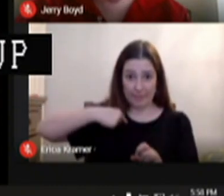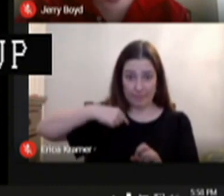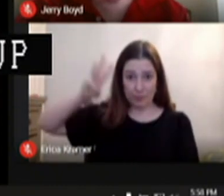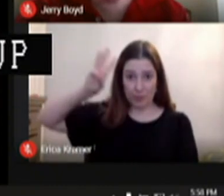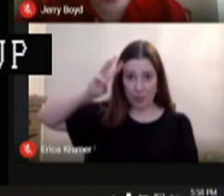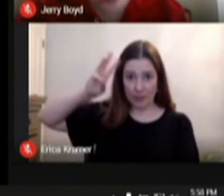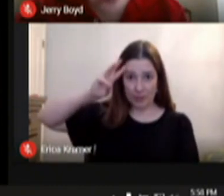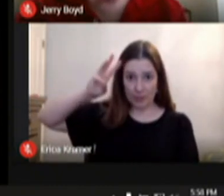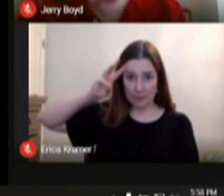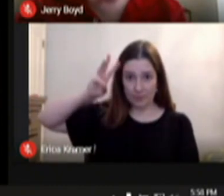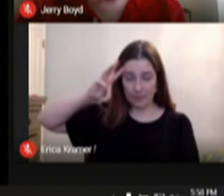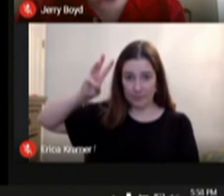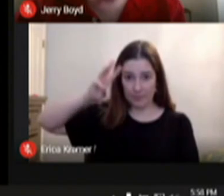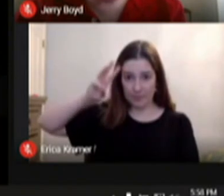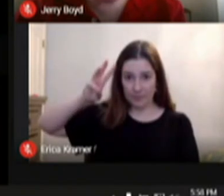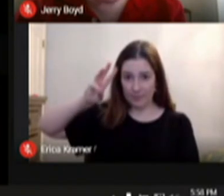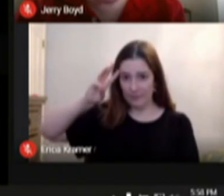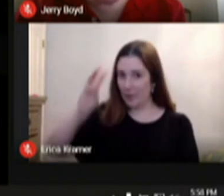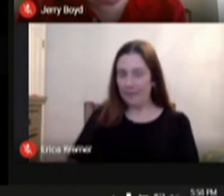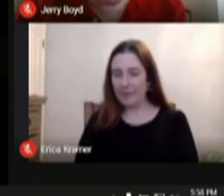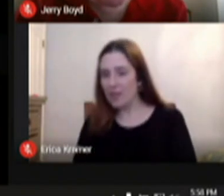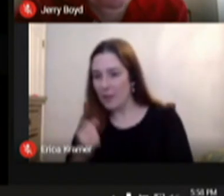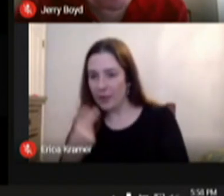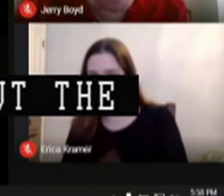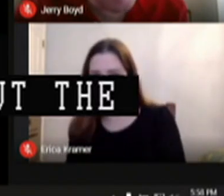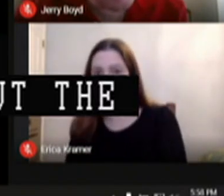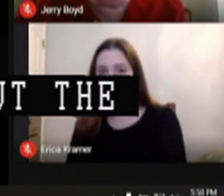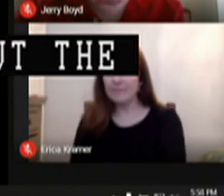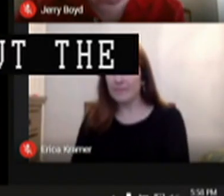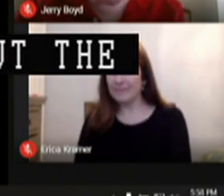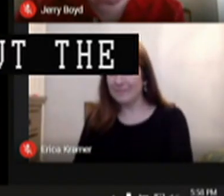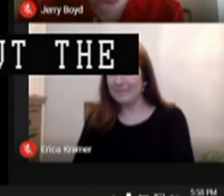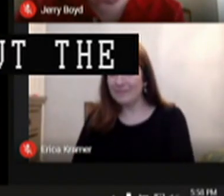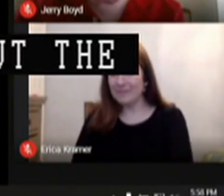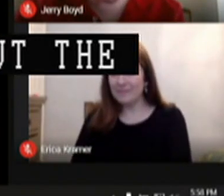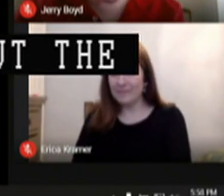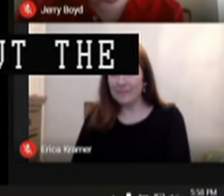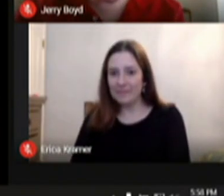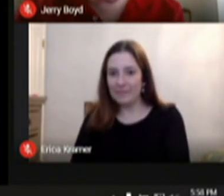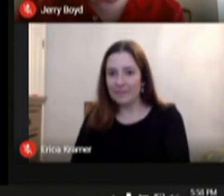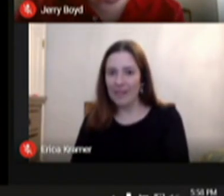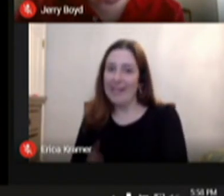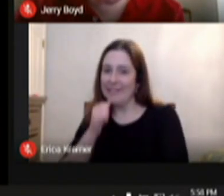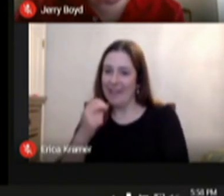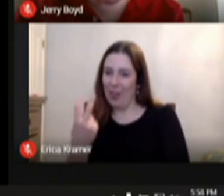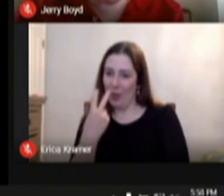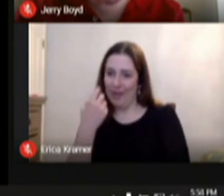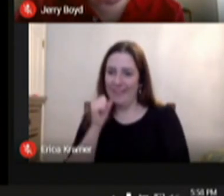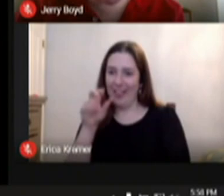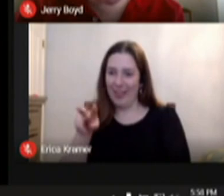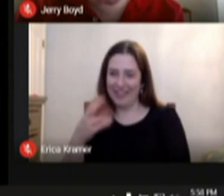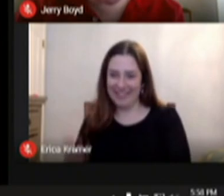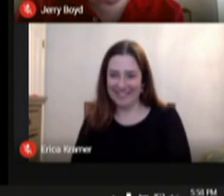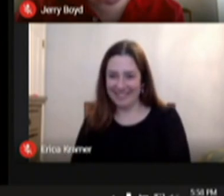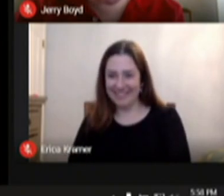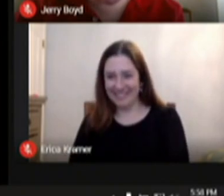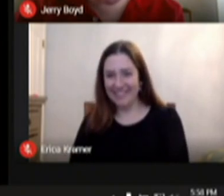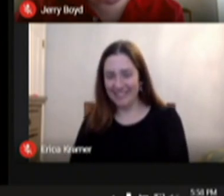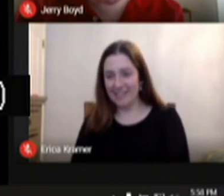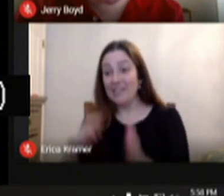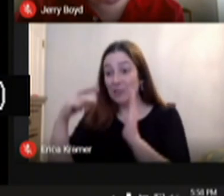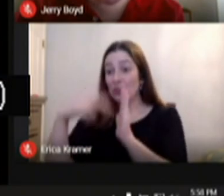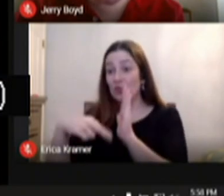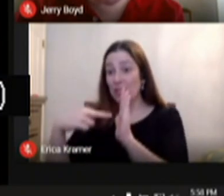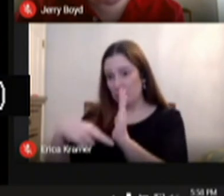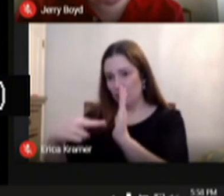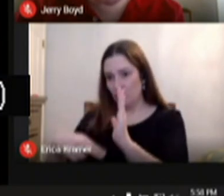for companion seating throughout the plaza at the edges and integrated throughout seat walls and seating opportunities.